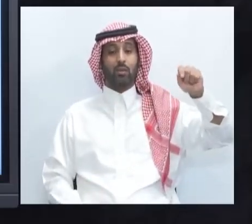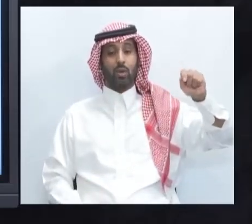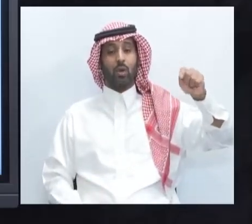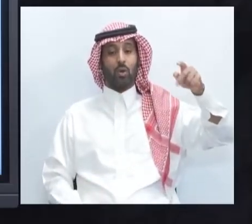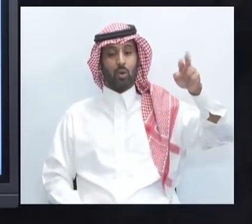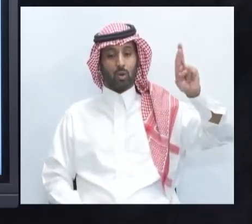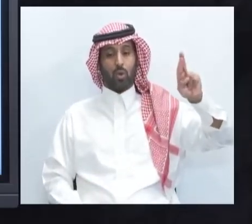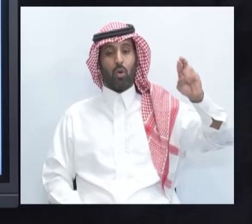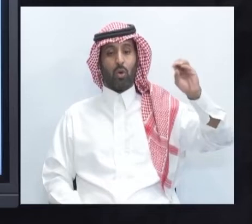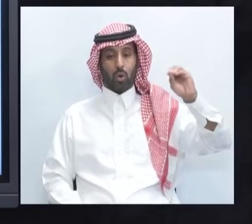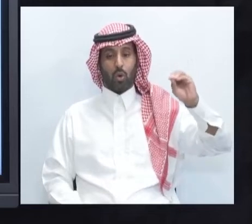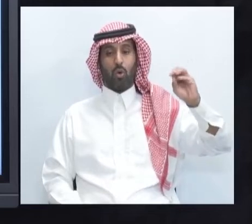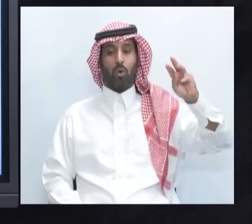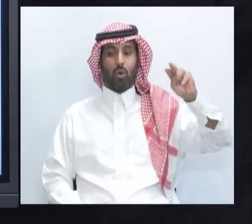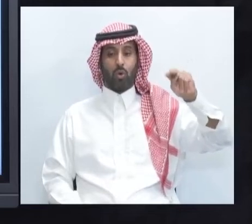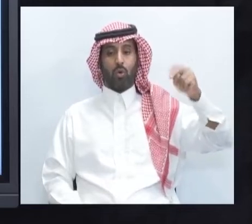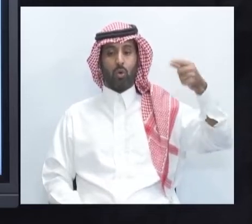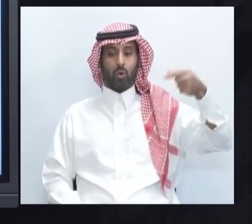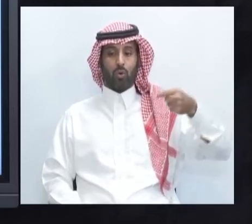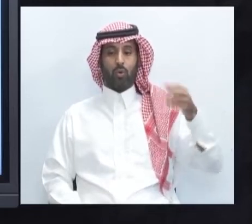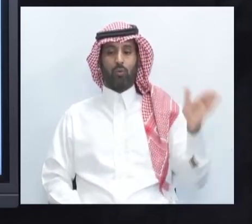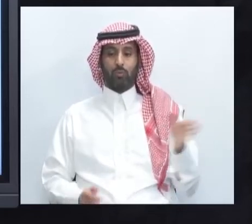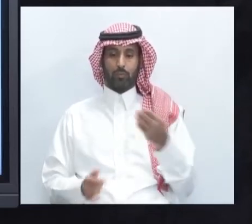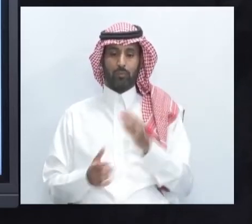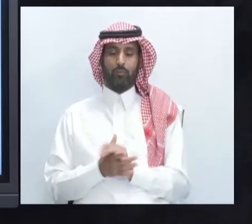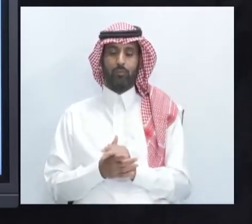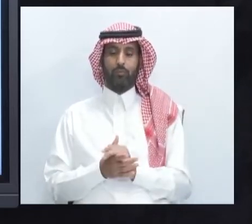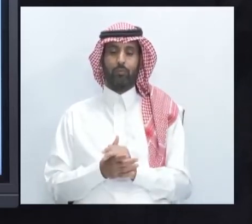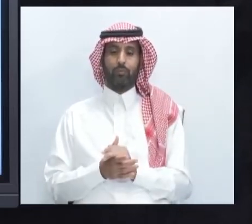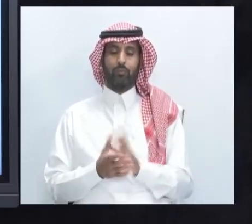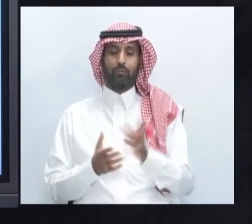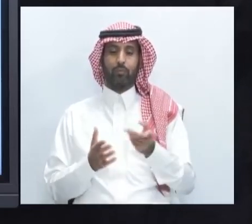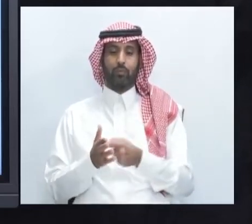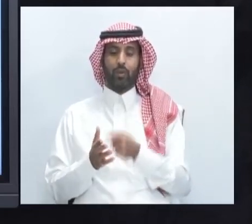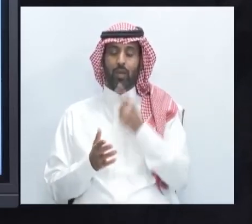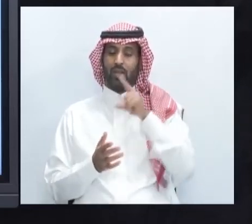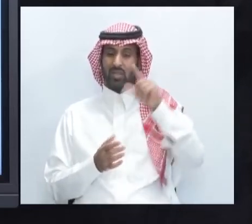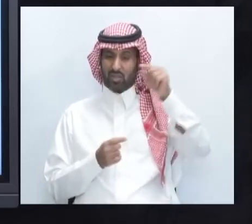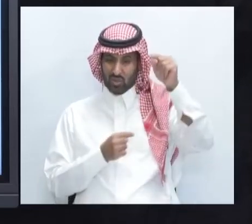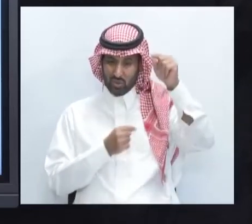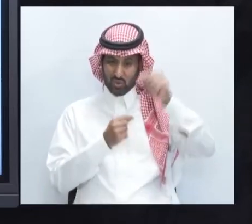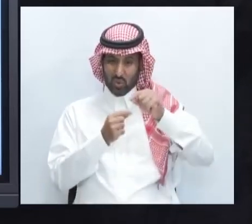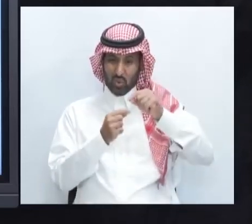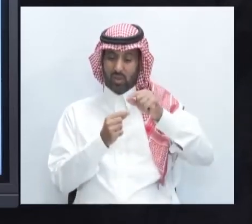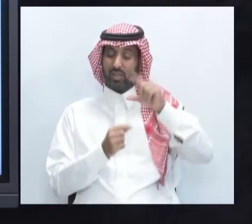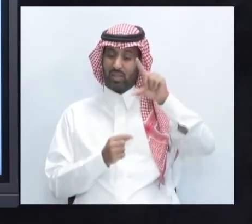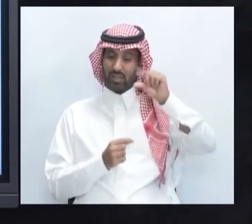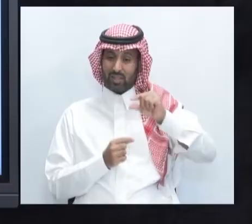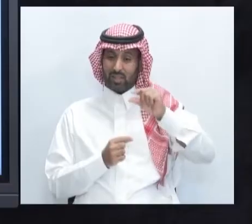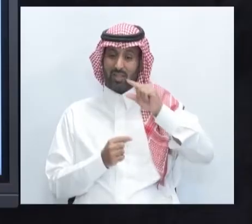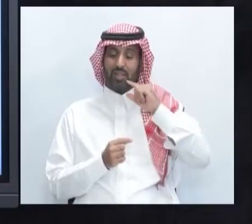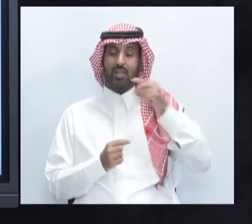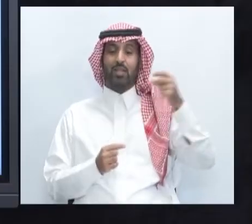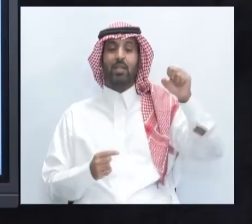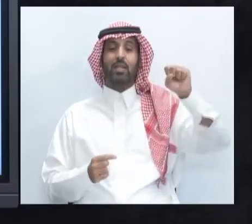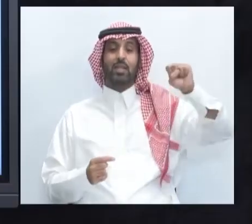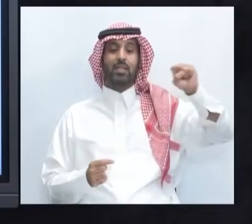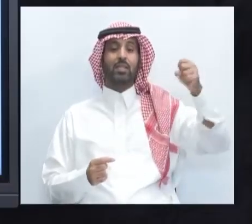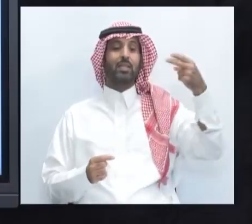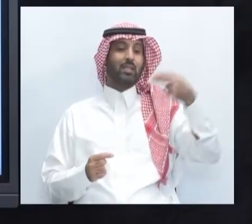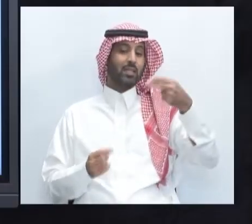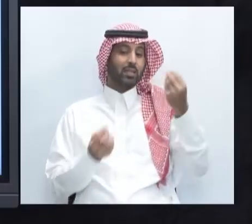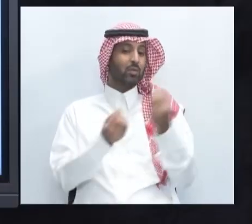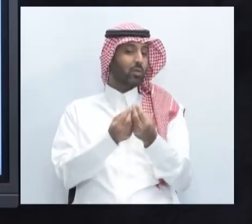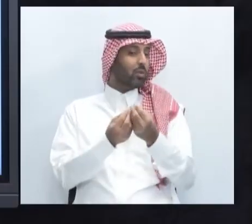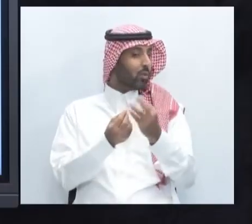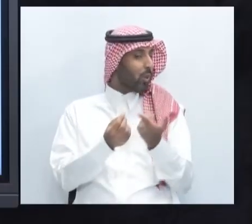Strong. Excellent. So we have strong. That's right. Okay. What about this? We have S and H. If you find S